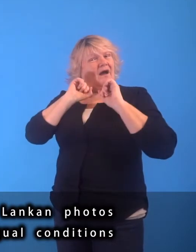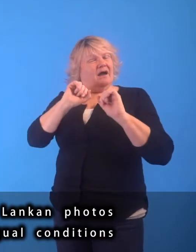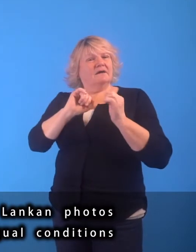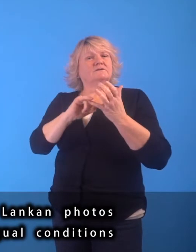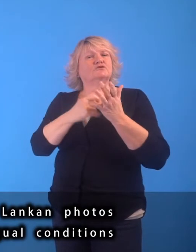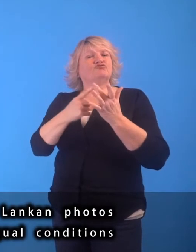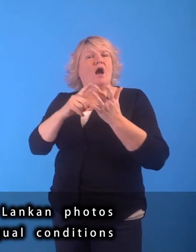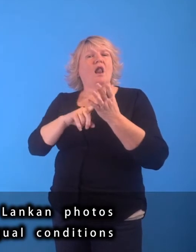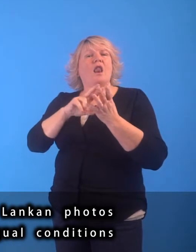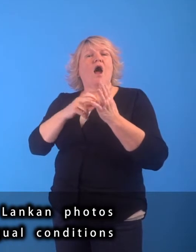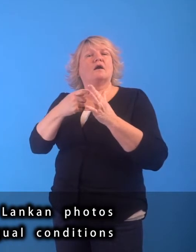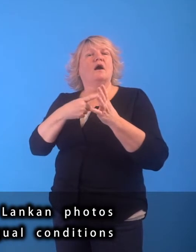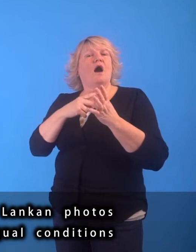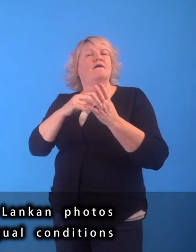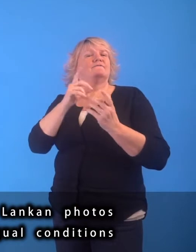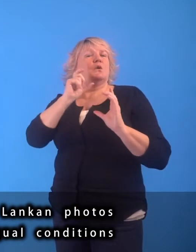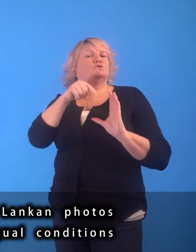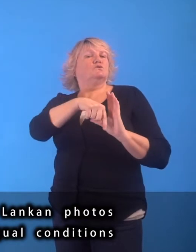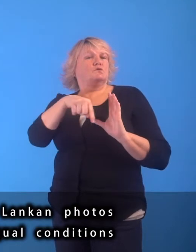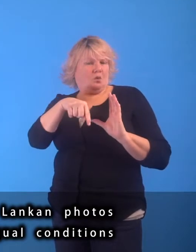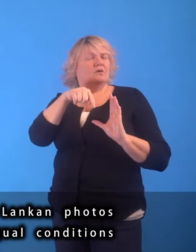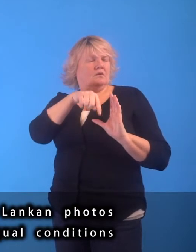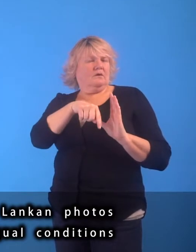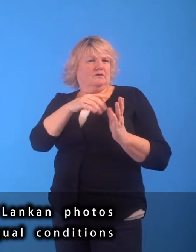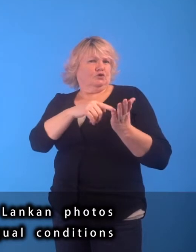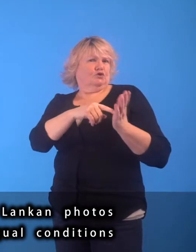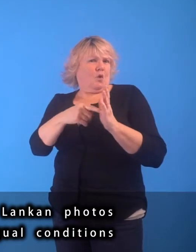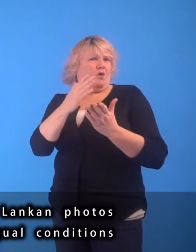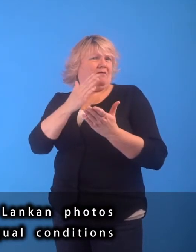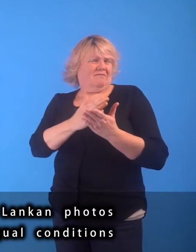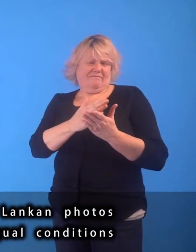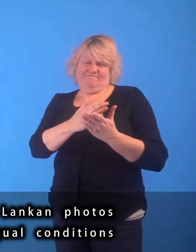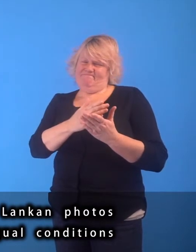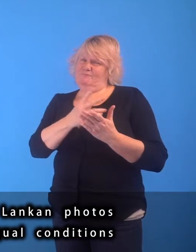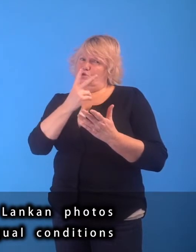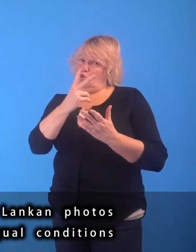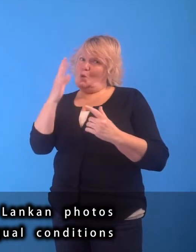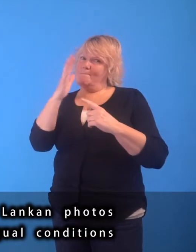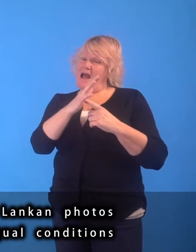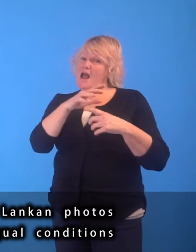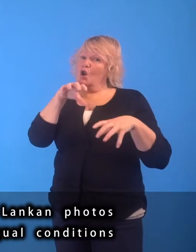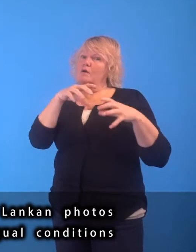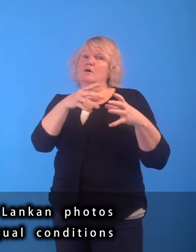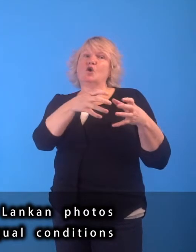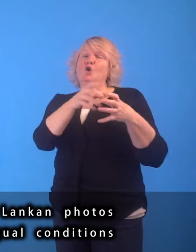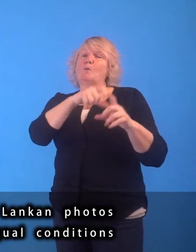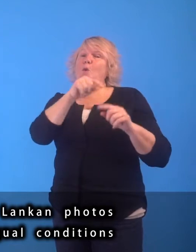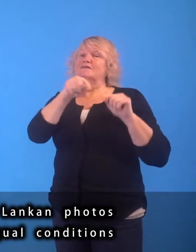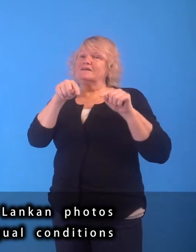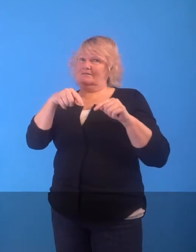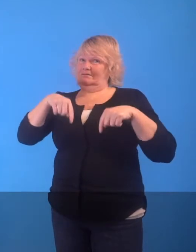Perhaps unintentionally, his Sri Lankan photos also reflect the inherently unequal